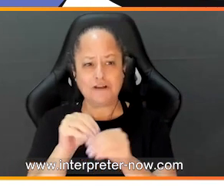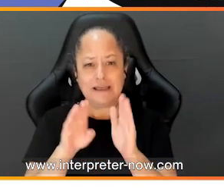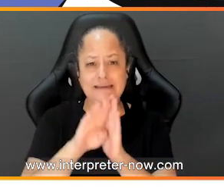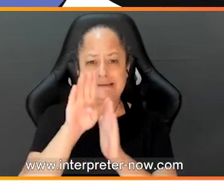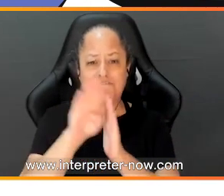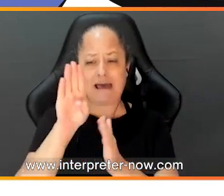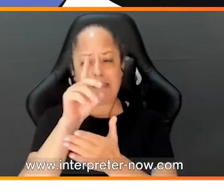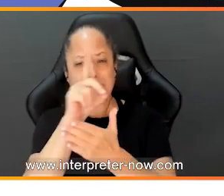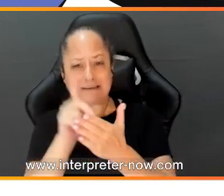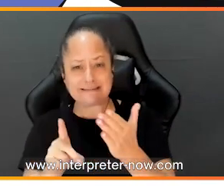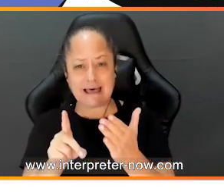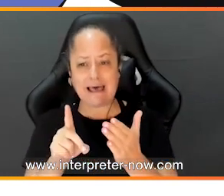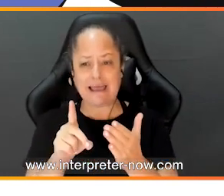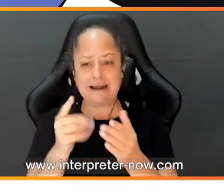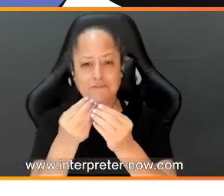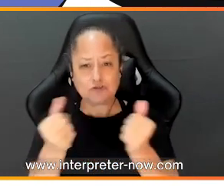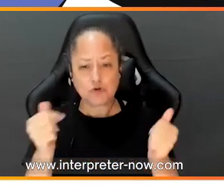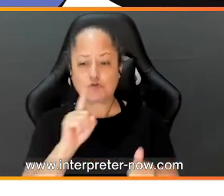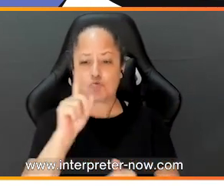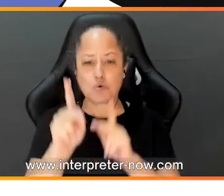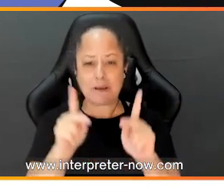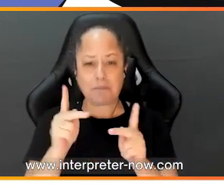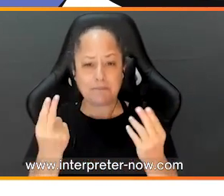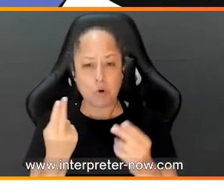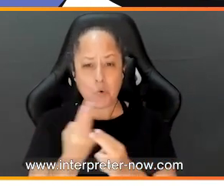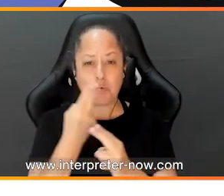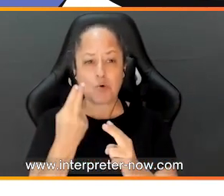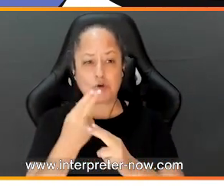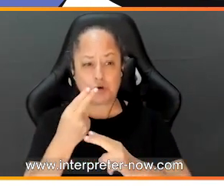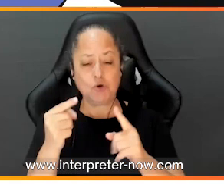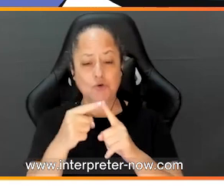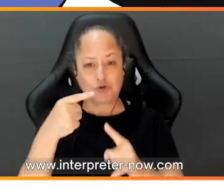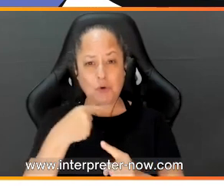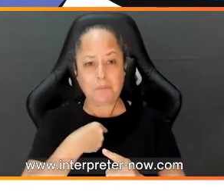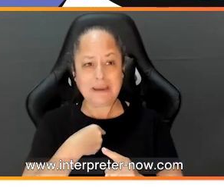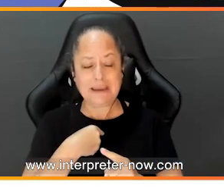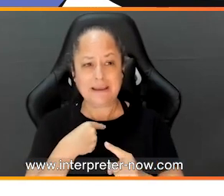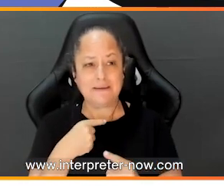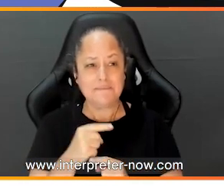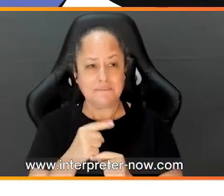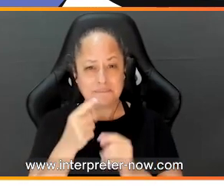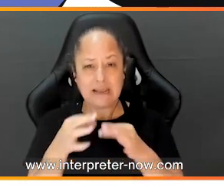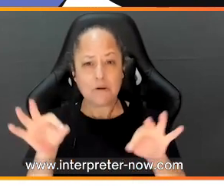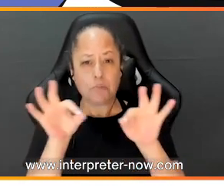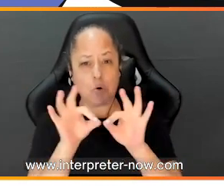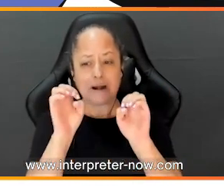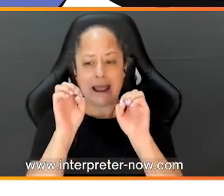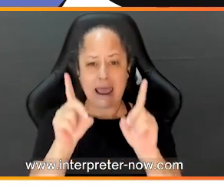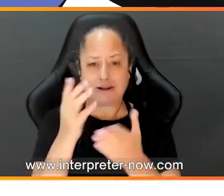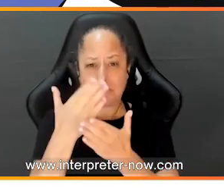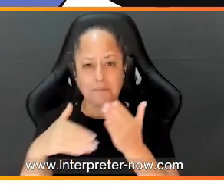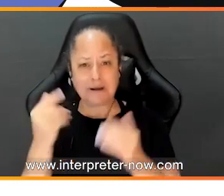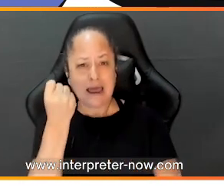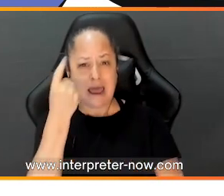to me, it kind of starts from unpacking the fact that empathy is actually very difficult to practice, especially when